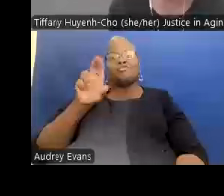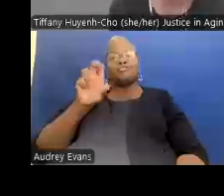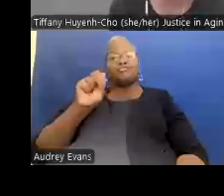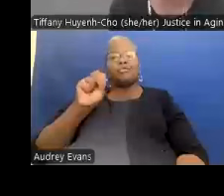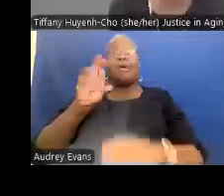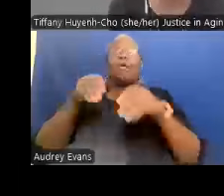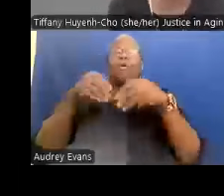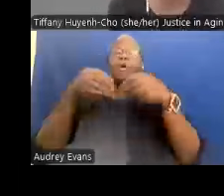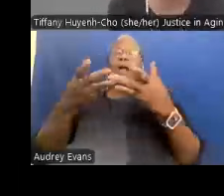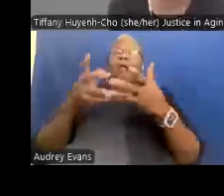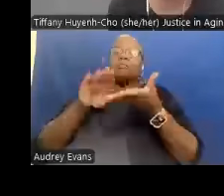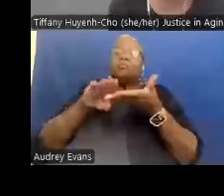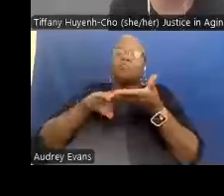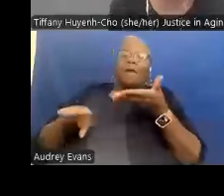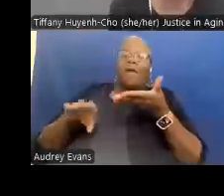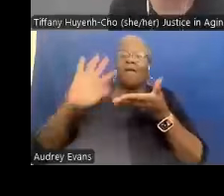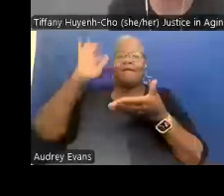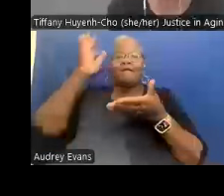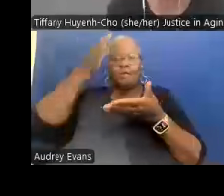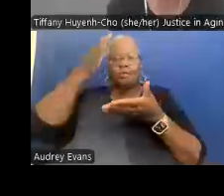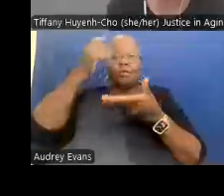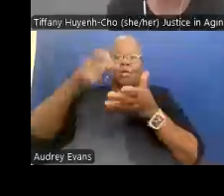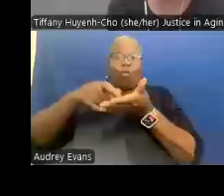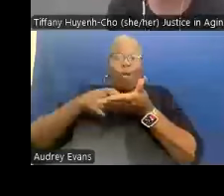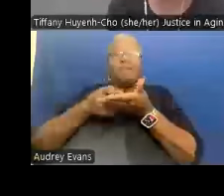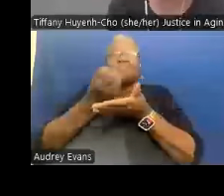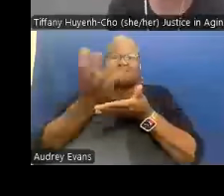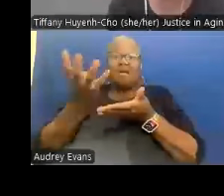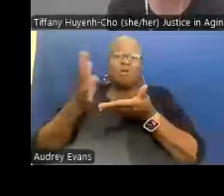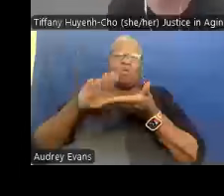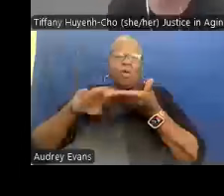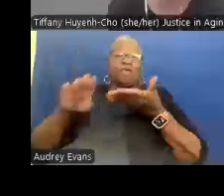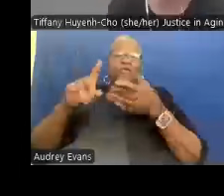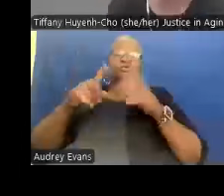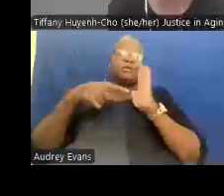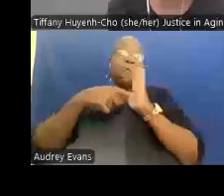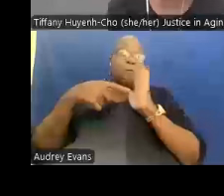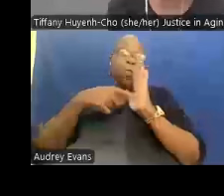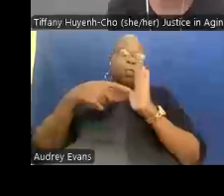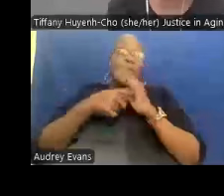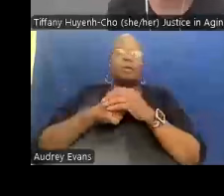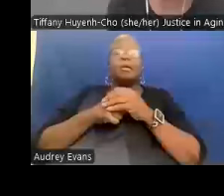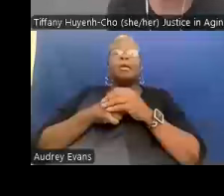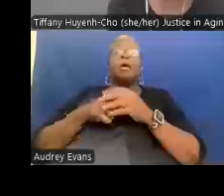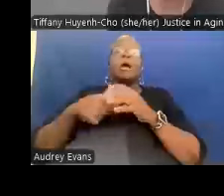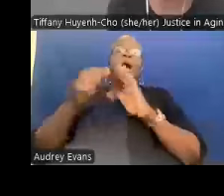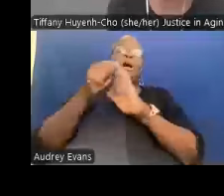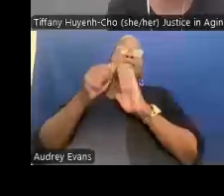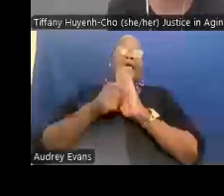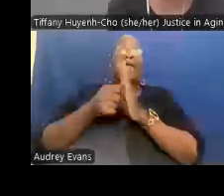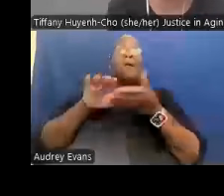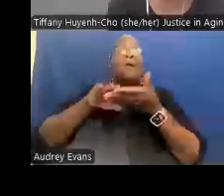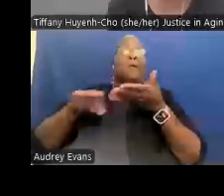to waive certain federal requirements. There are several types of waivers. For example, a state could use a waiver